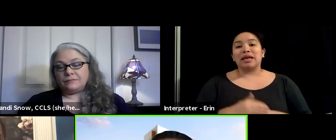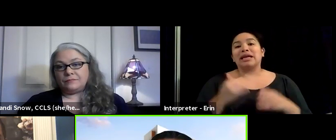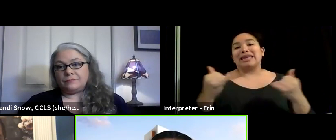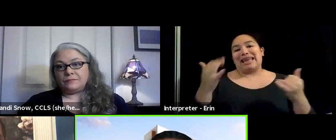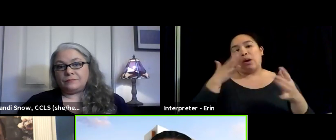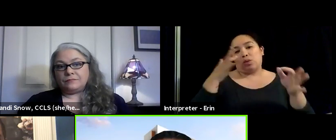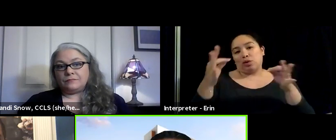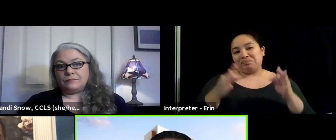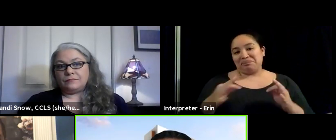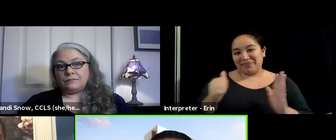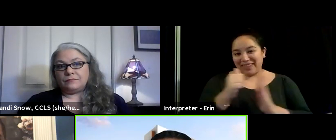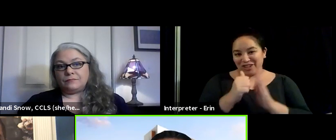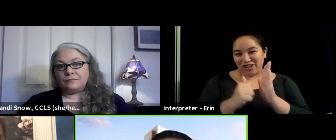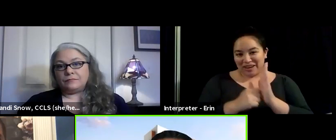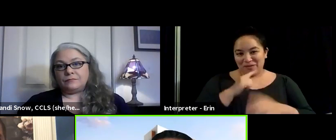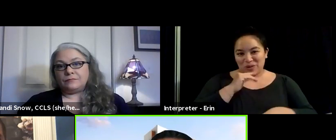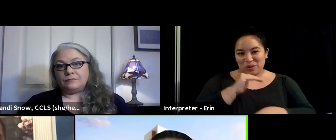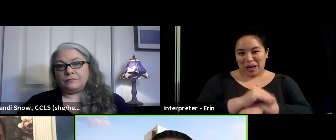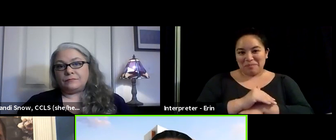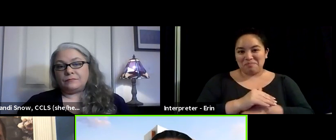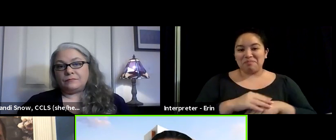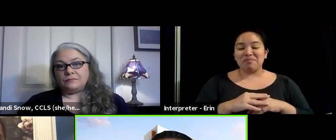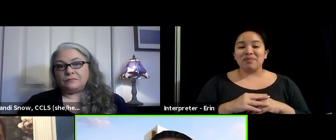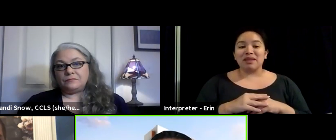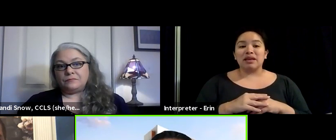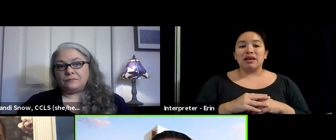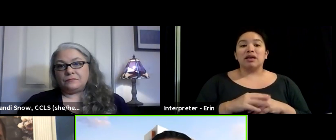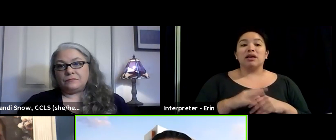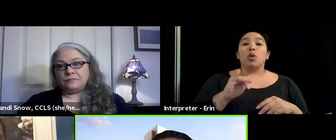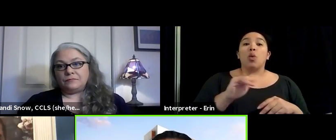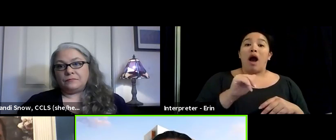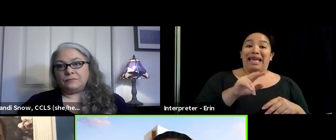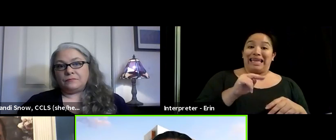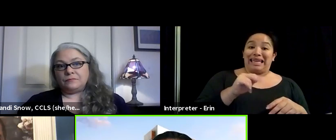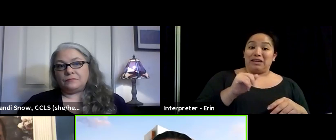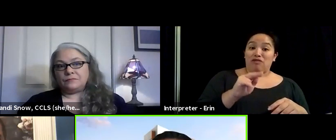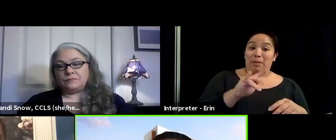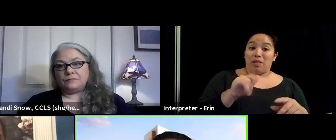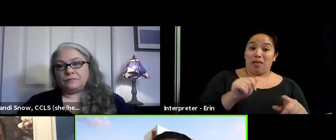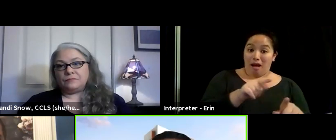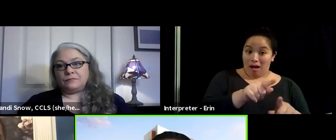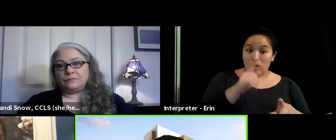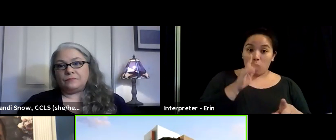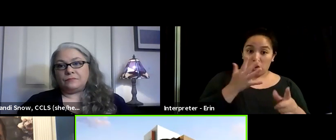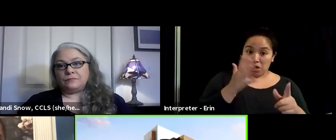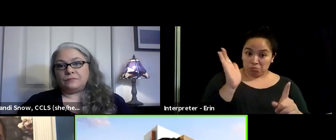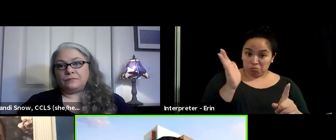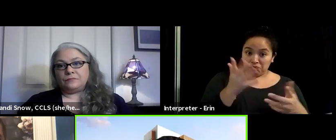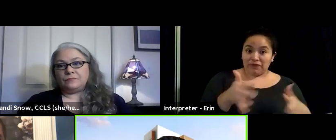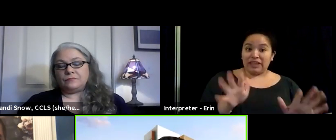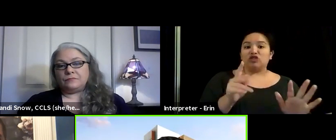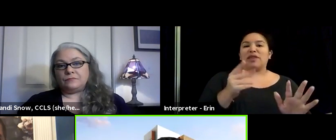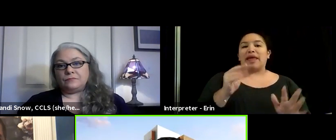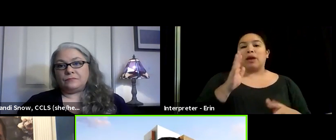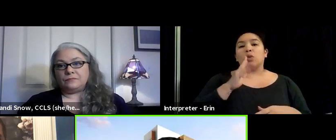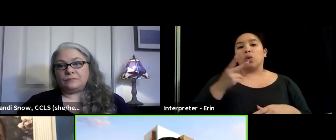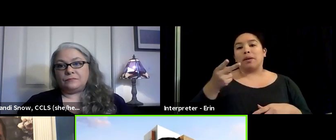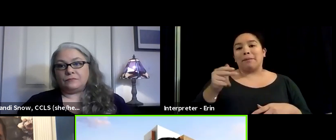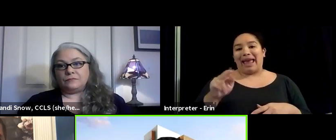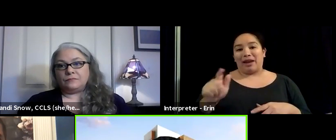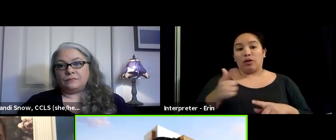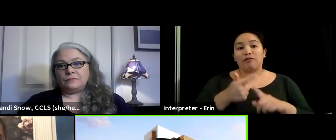agenda for this evening quickly. After we hear from Dr. Joaquin Arambula, we will go to the panel members at Central California